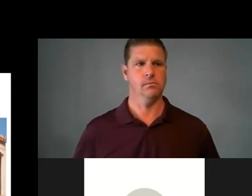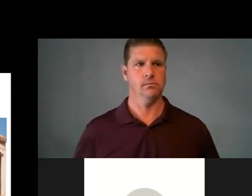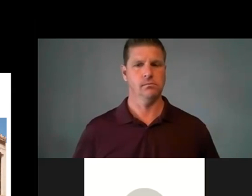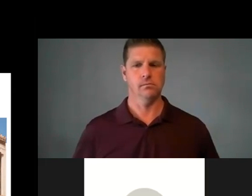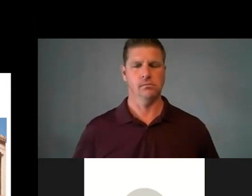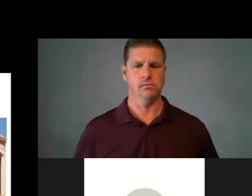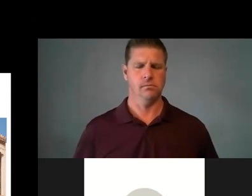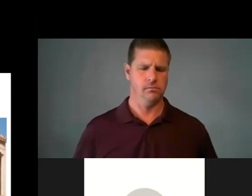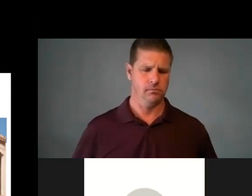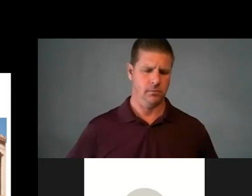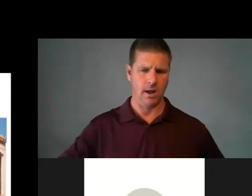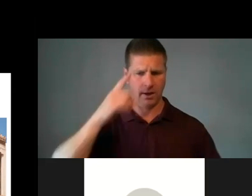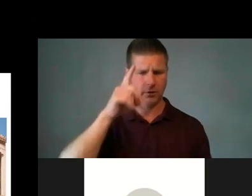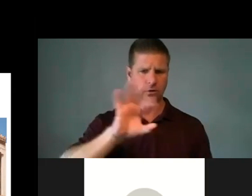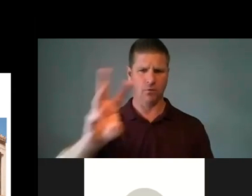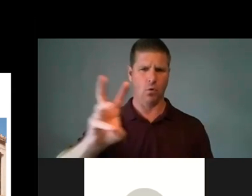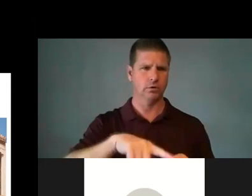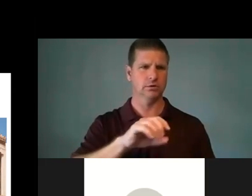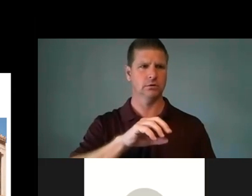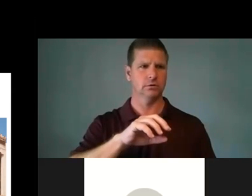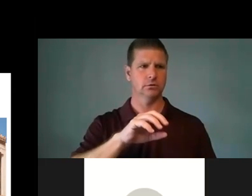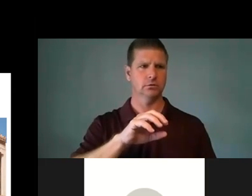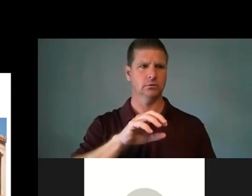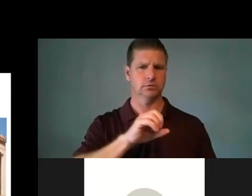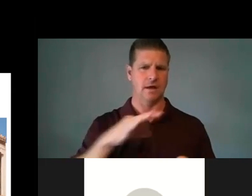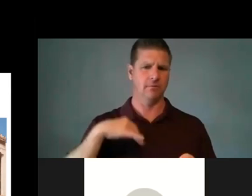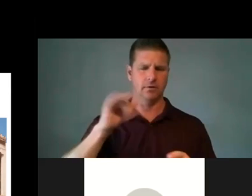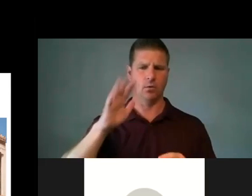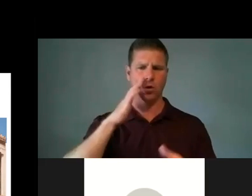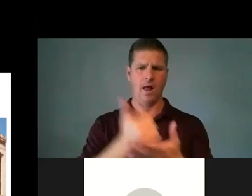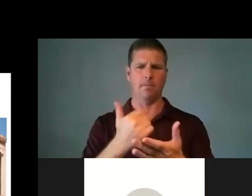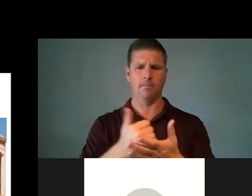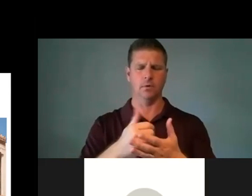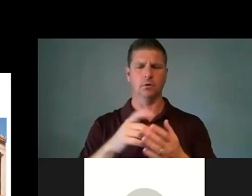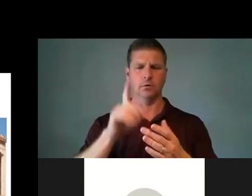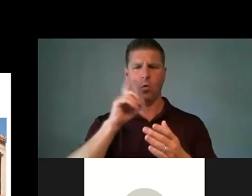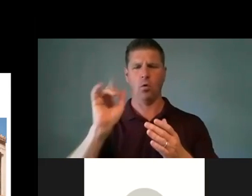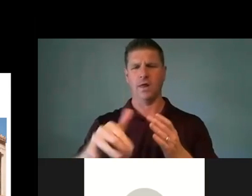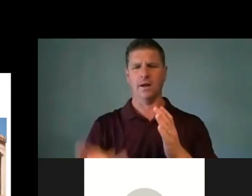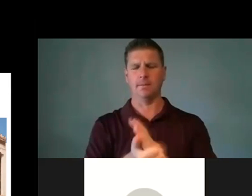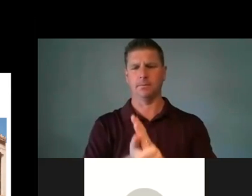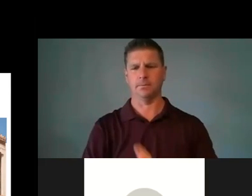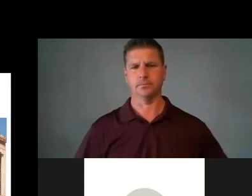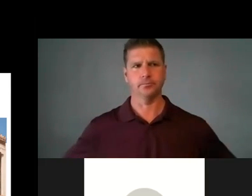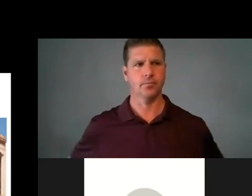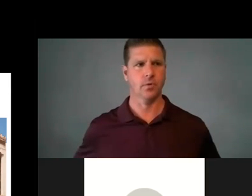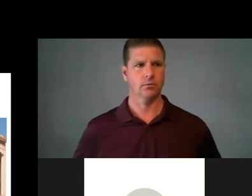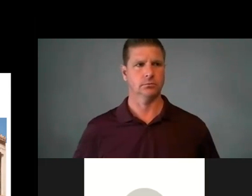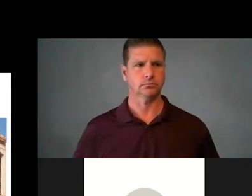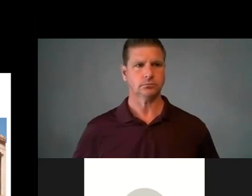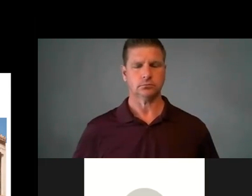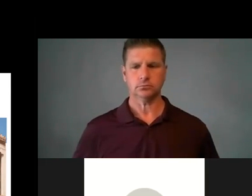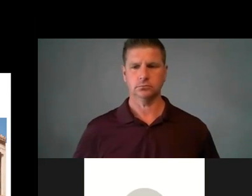And if you can forward that to staff, that would be helpful to codify the resolution. Will do. Thank you.